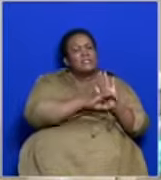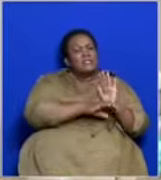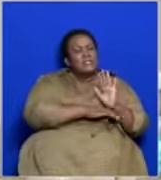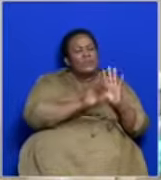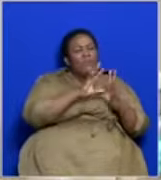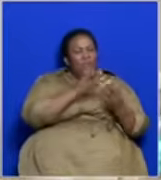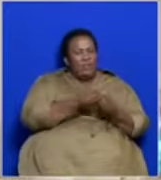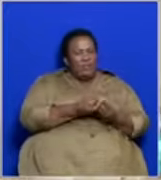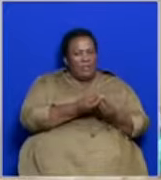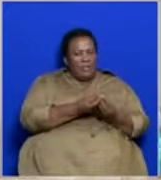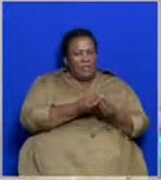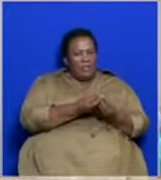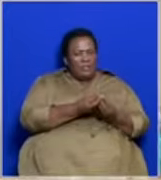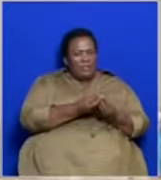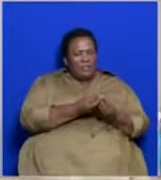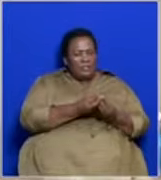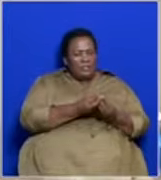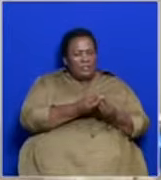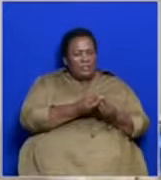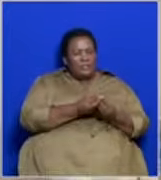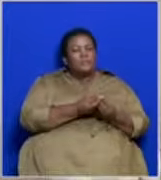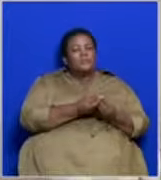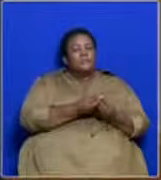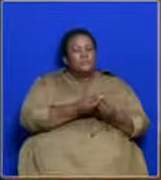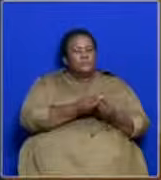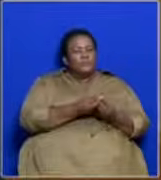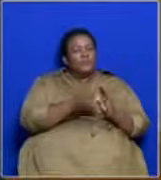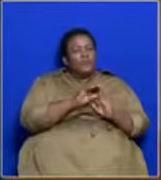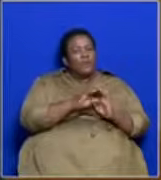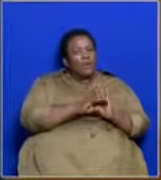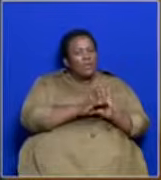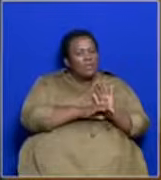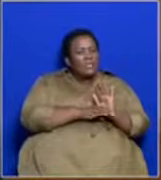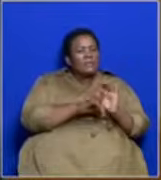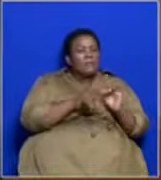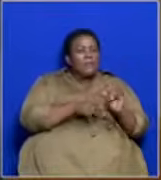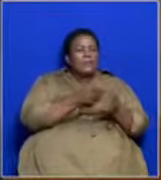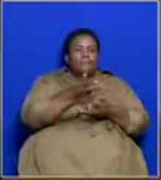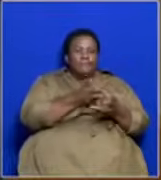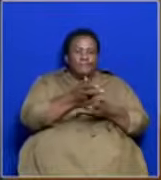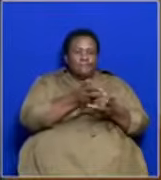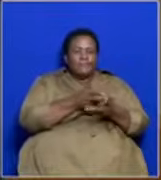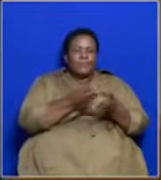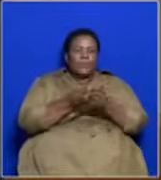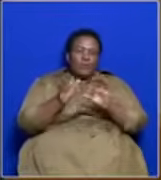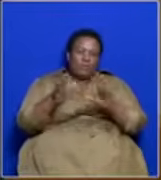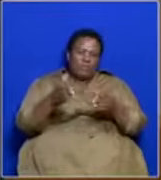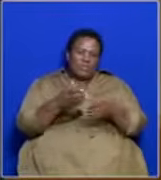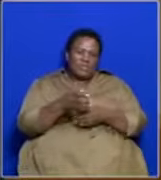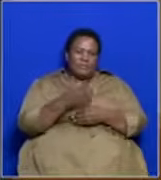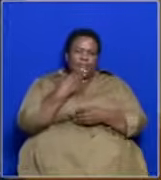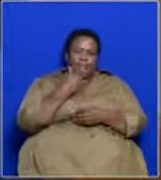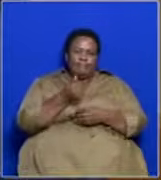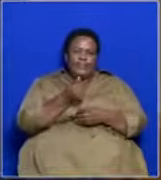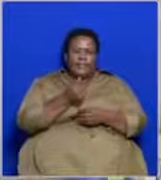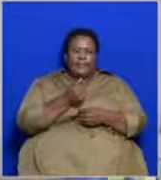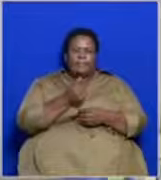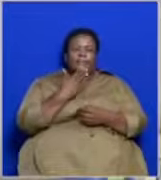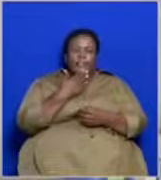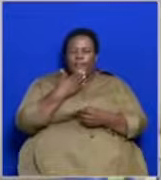their seniors Yes, for yes. engagement with the For Commission. full, yeah. Indeed. Yeah. Thank you. We shall, thank you.